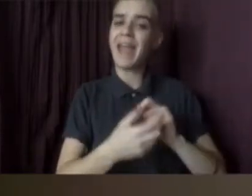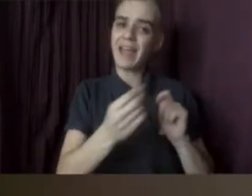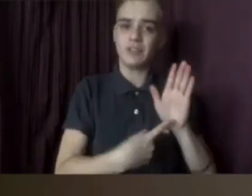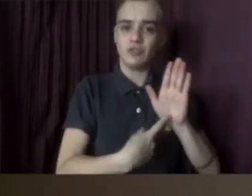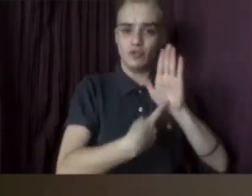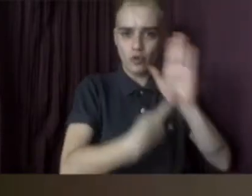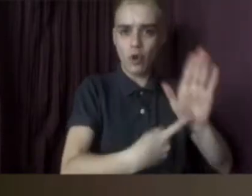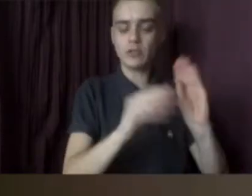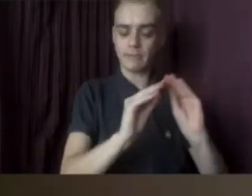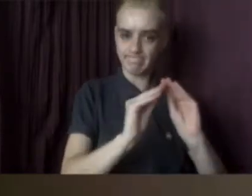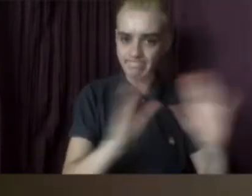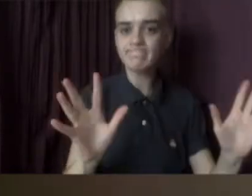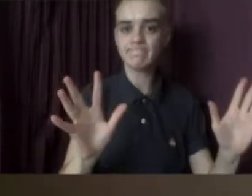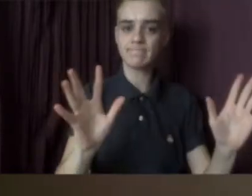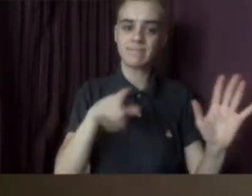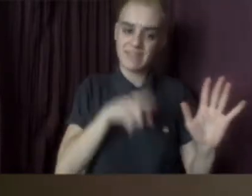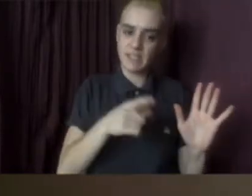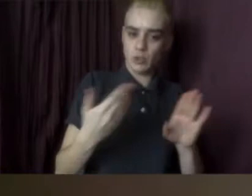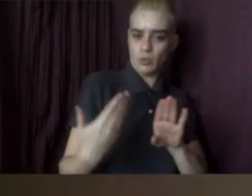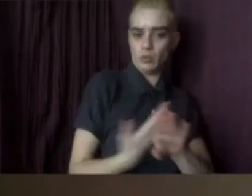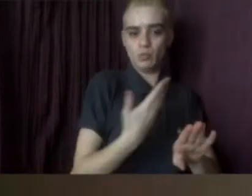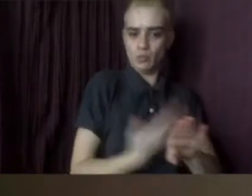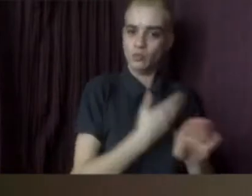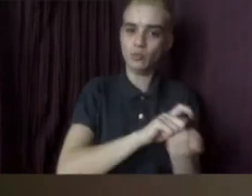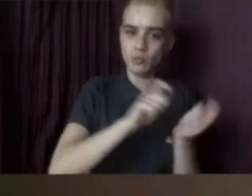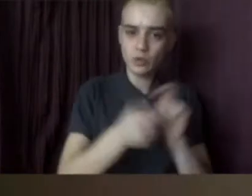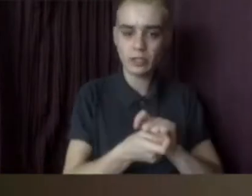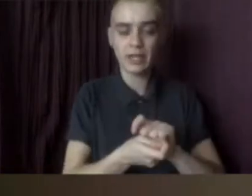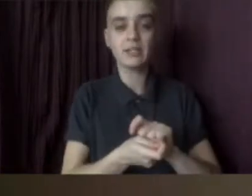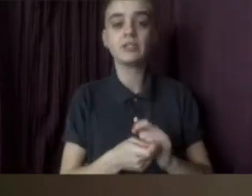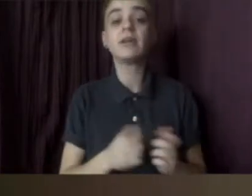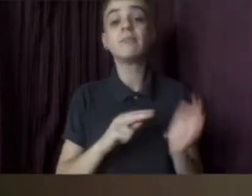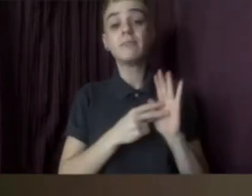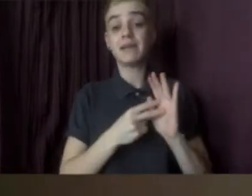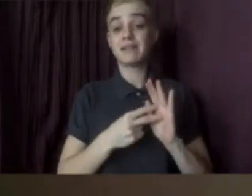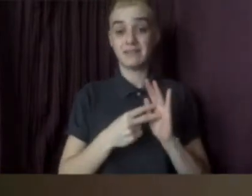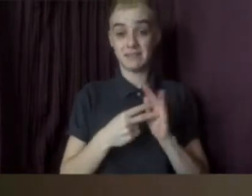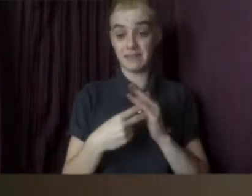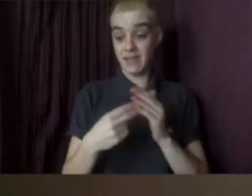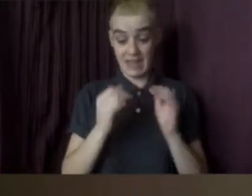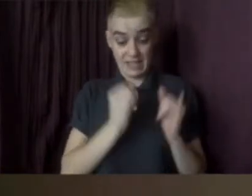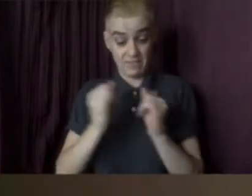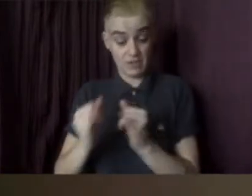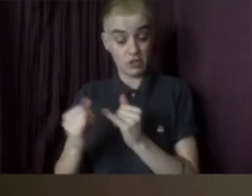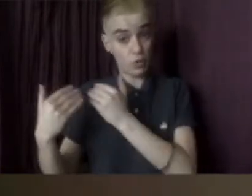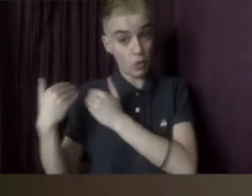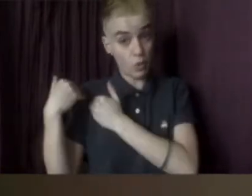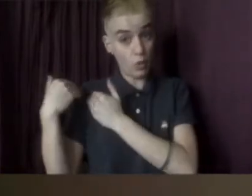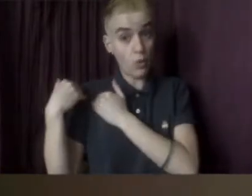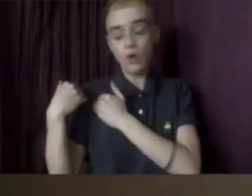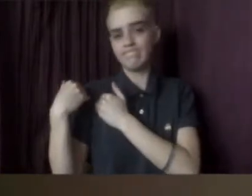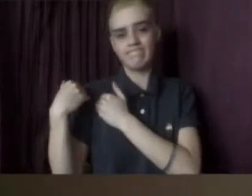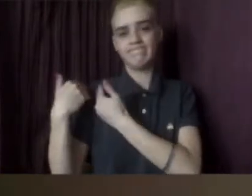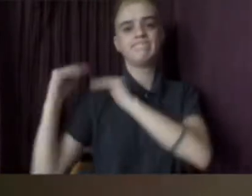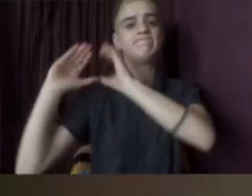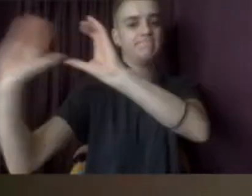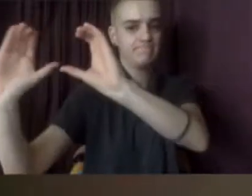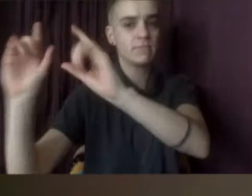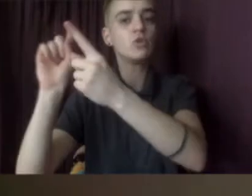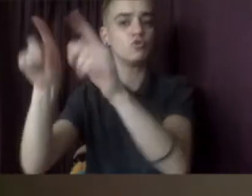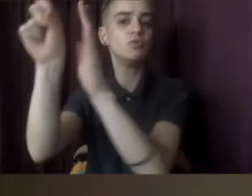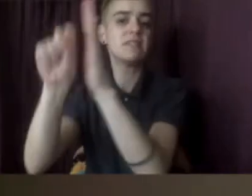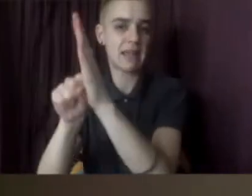fundamental right and aims to make the exercise of that right accessible to everyone. And it reforms